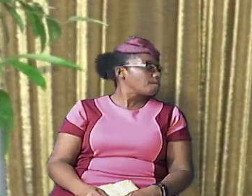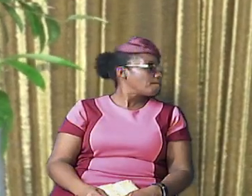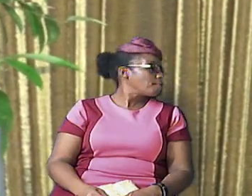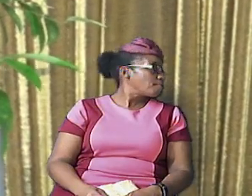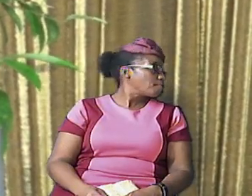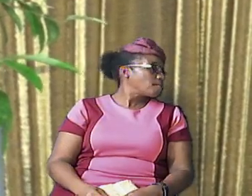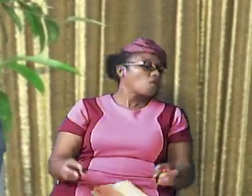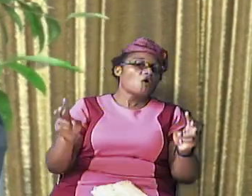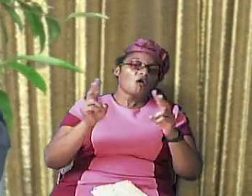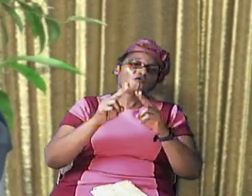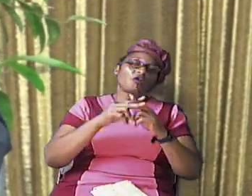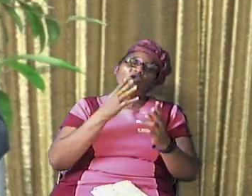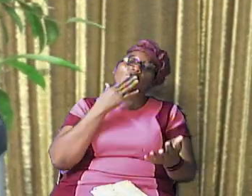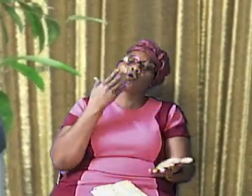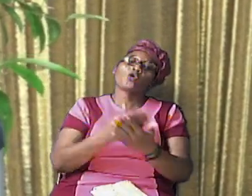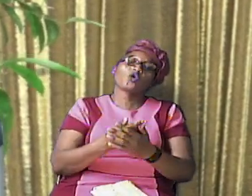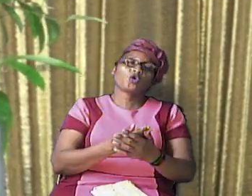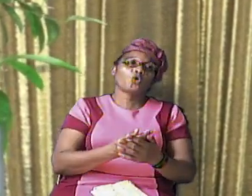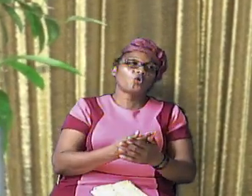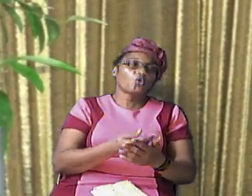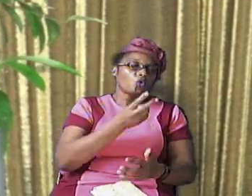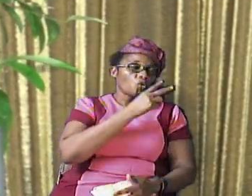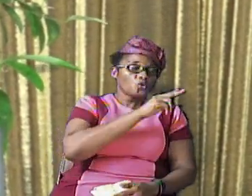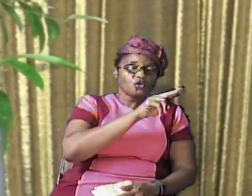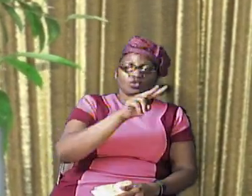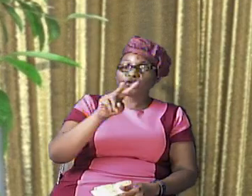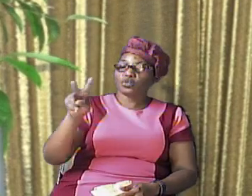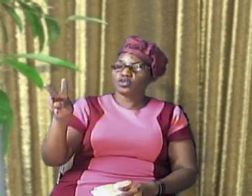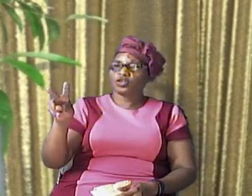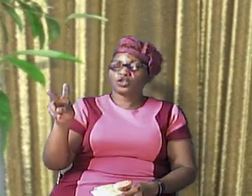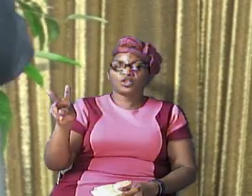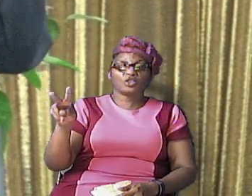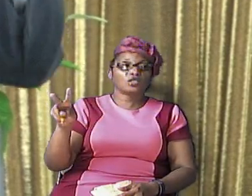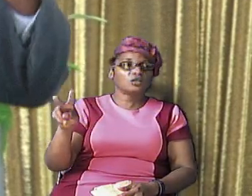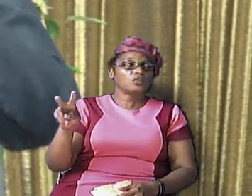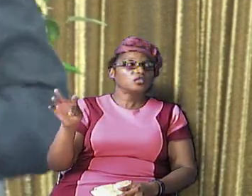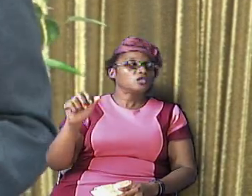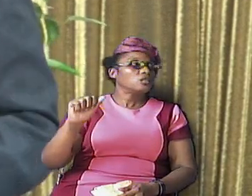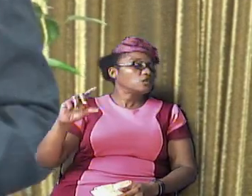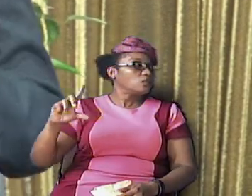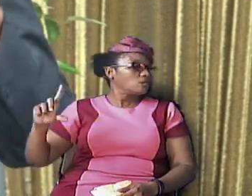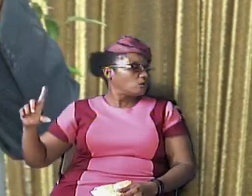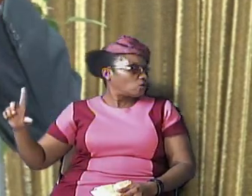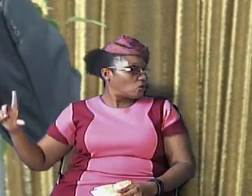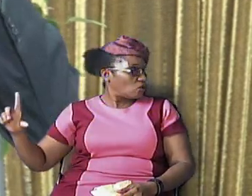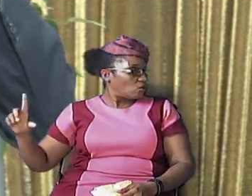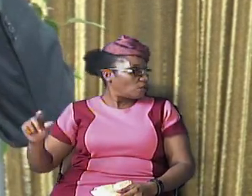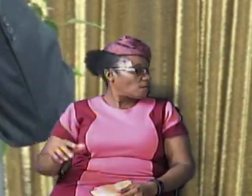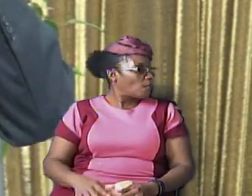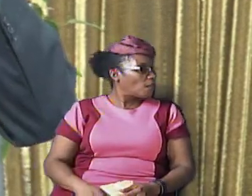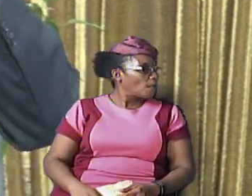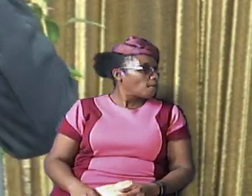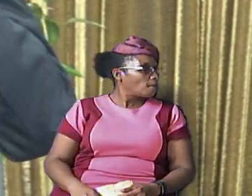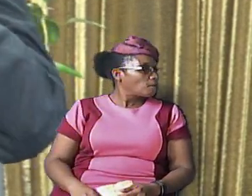So very good to see you, sirs. And then, sir and madam,